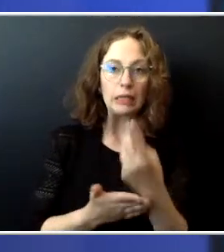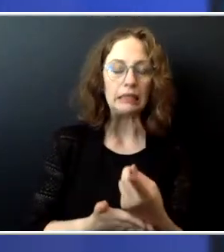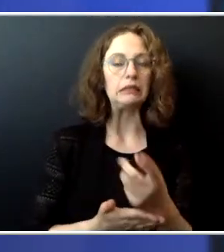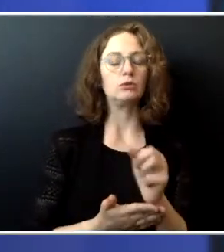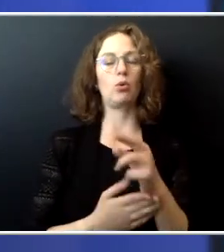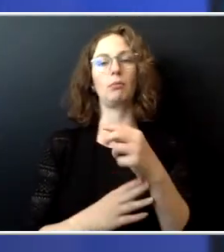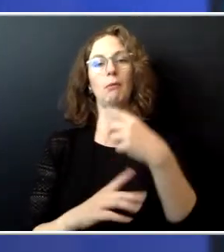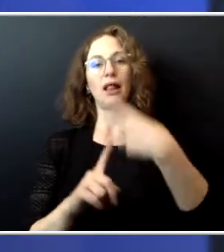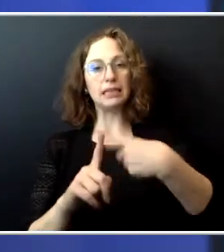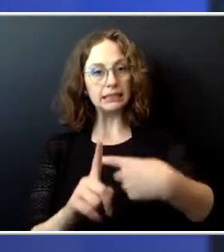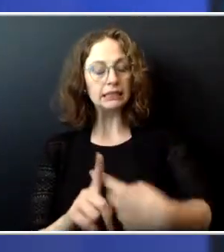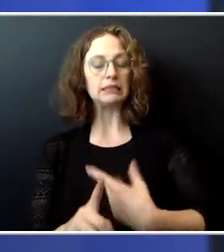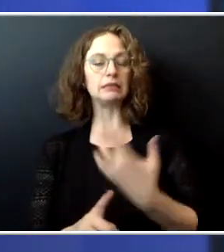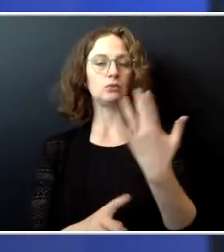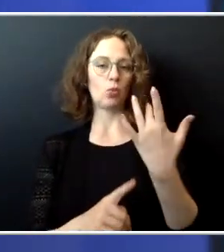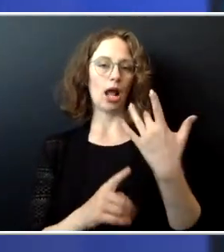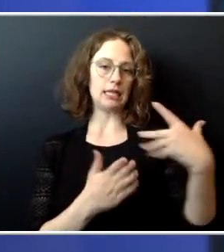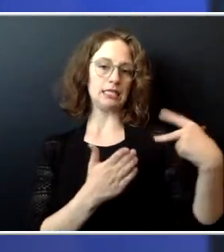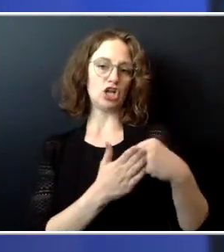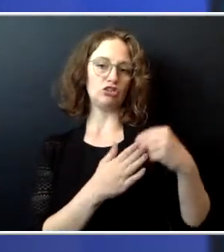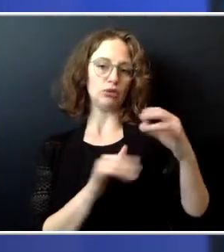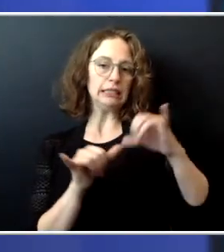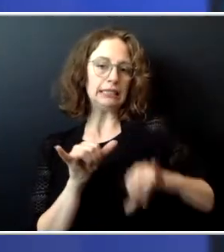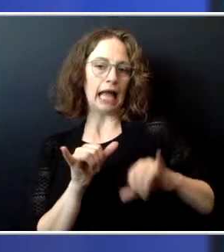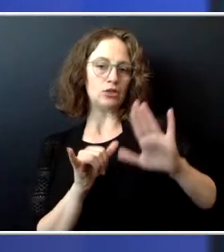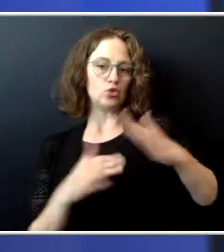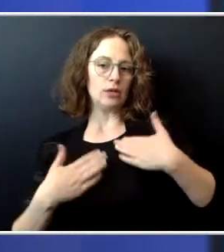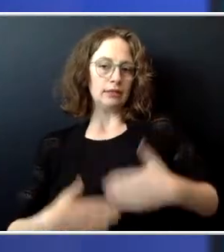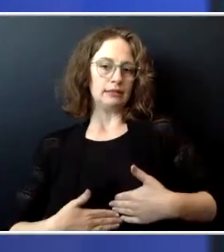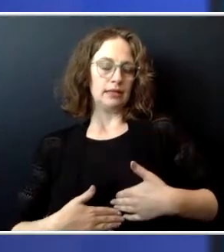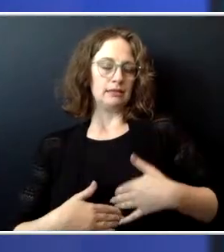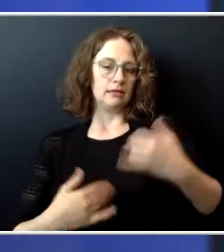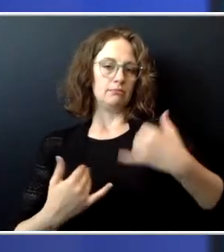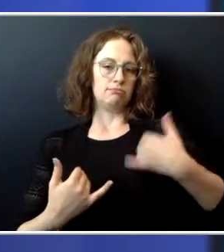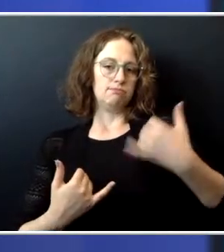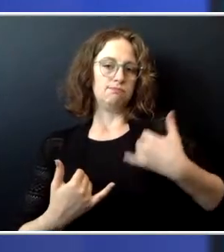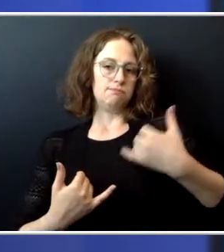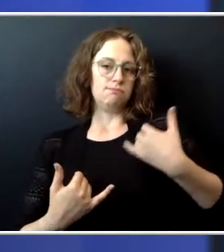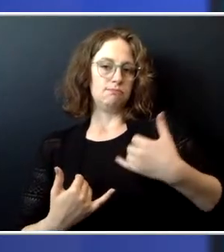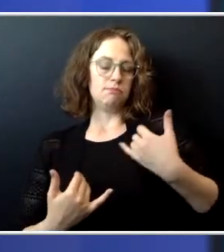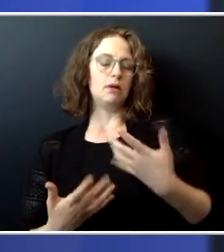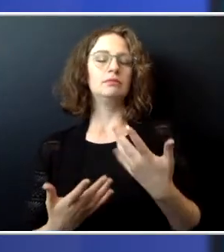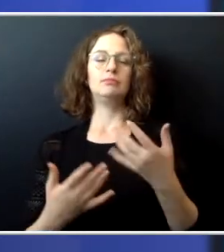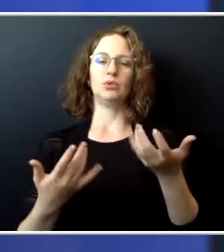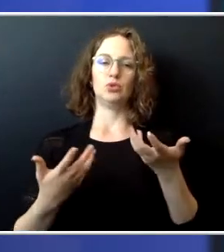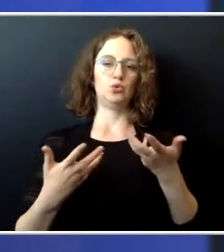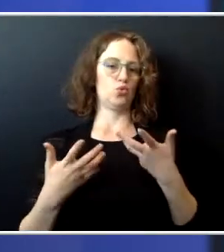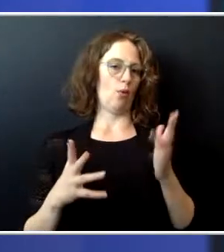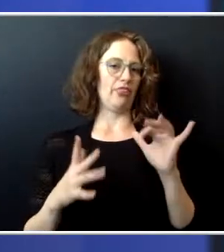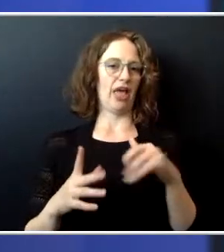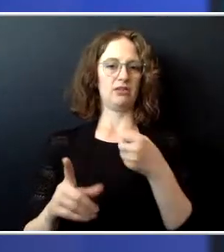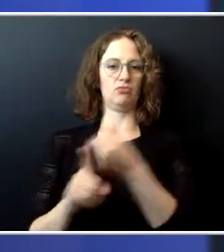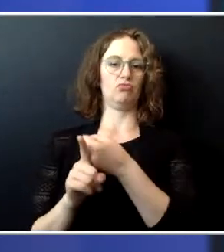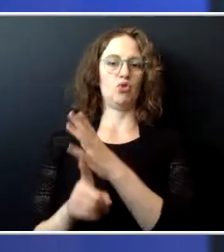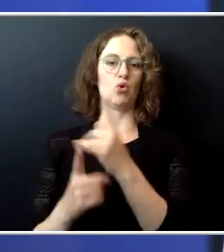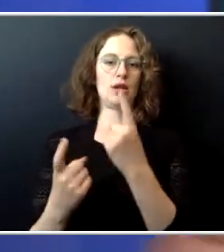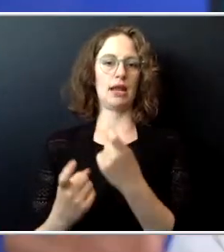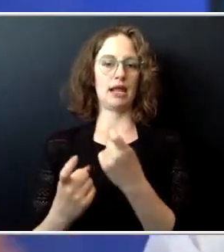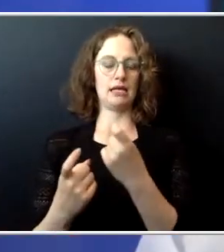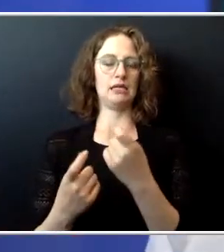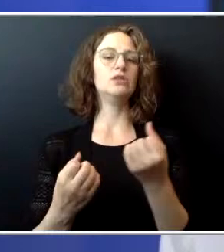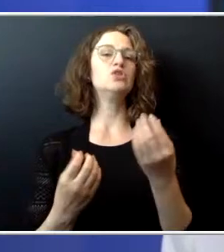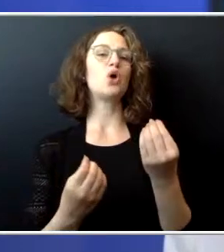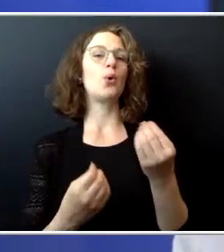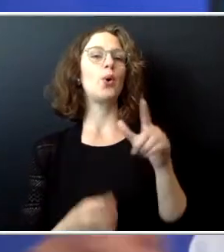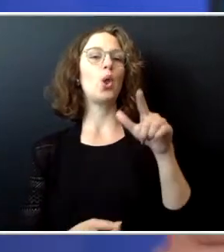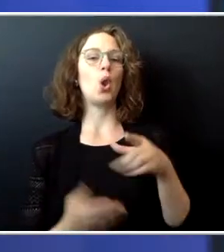your system. You don't want anything interfering with your test. And so you take the low dose steroid, and then in the